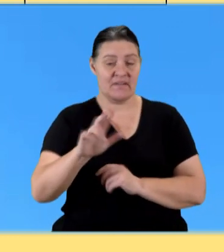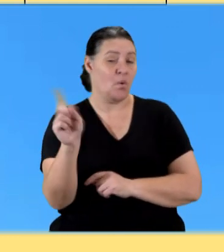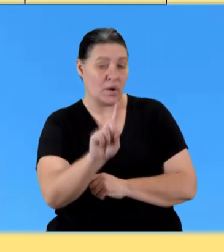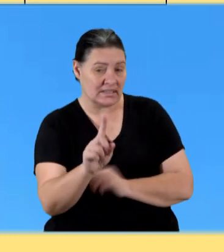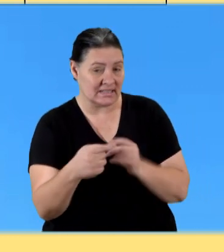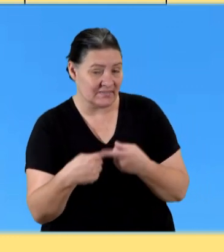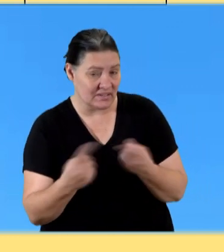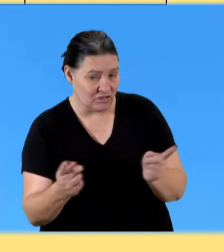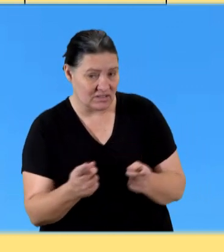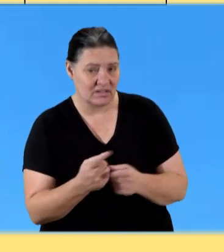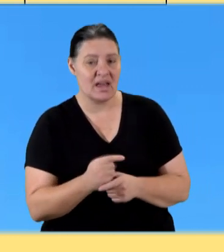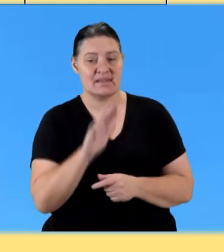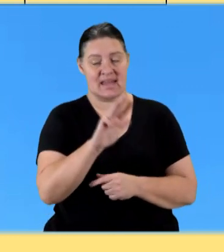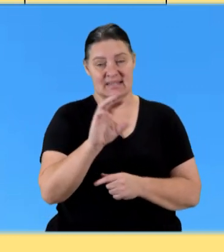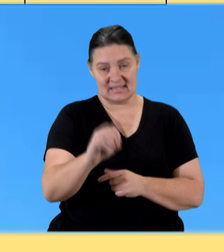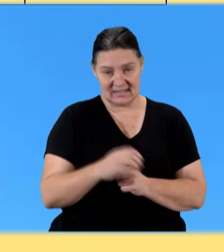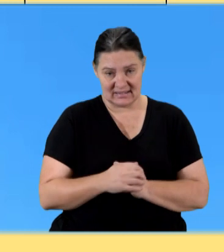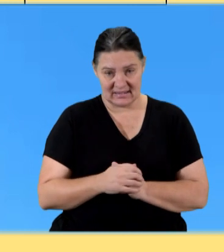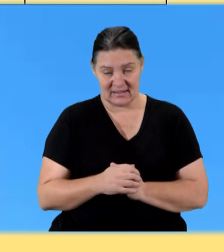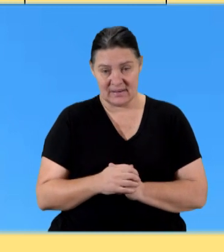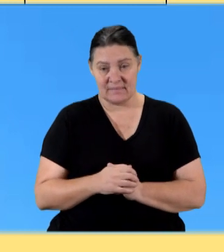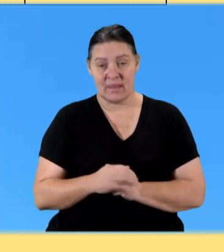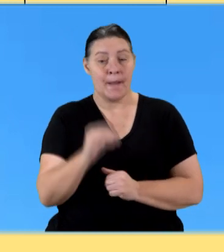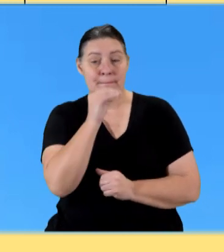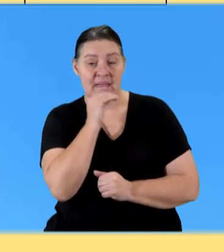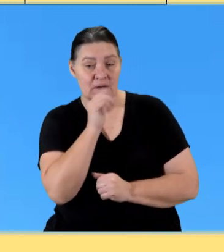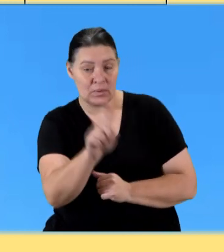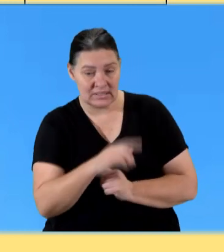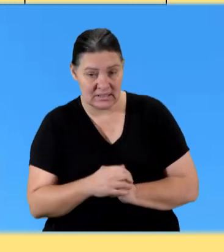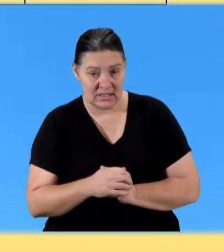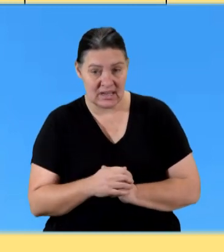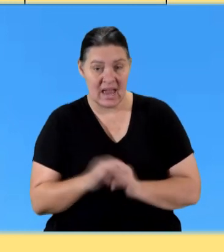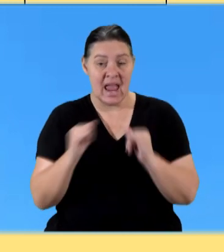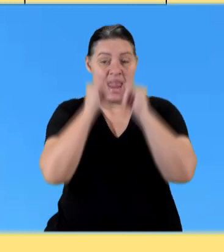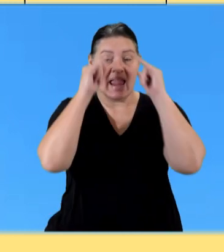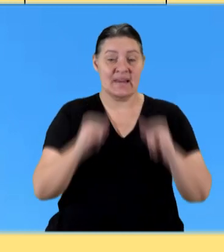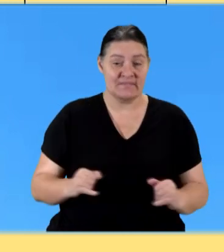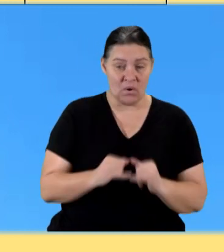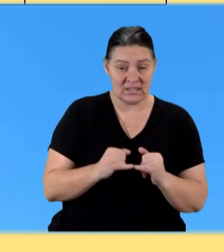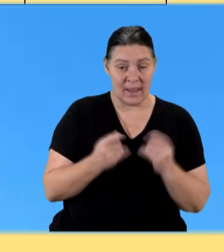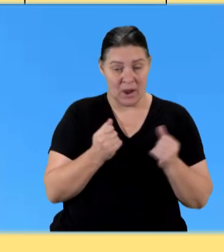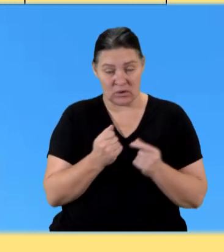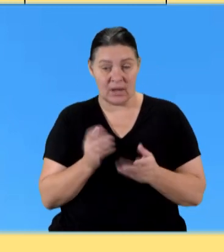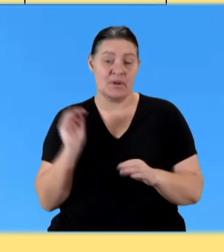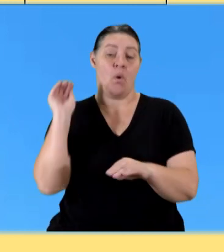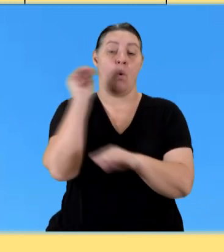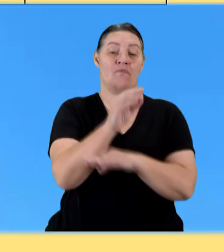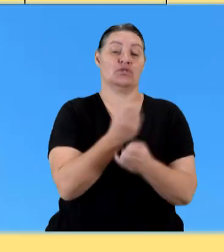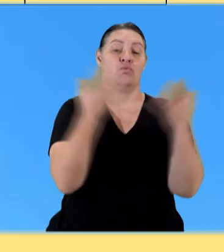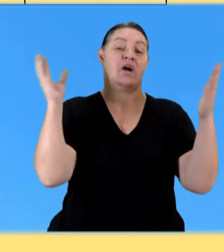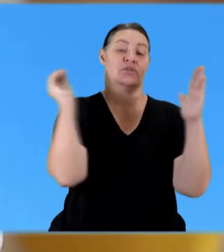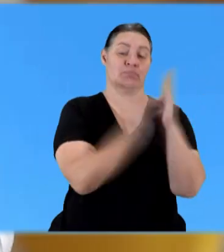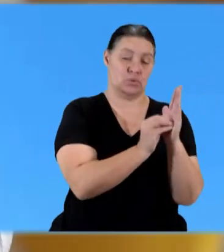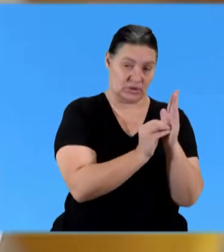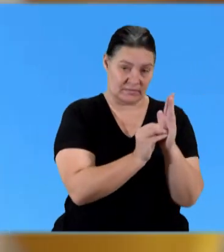difference is 90. What it means is that the invoice amount has been